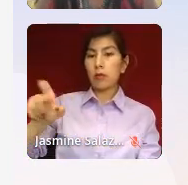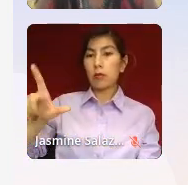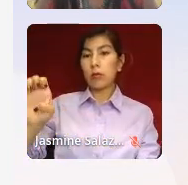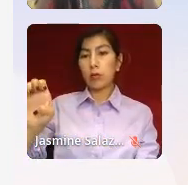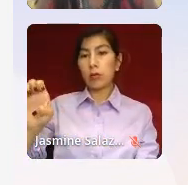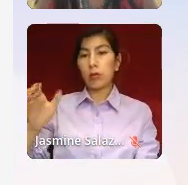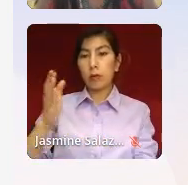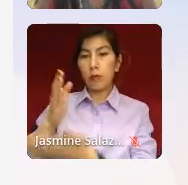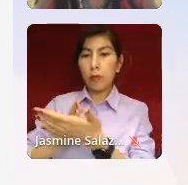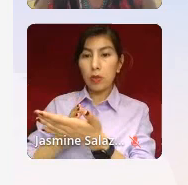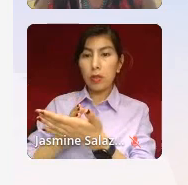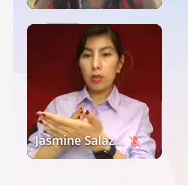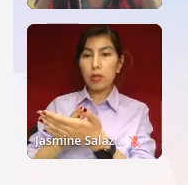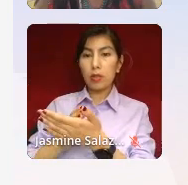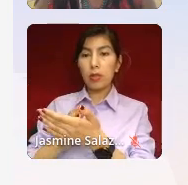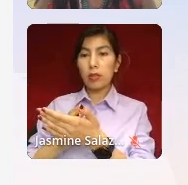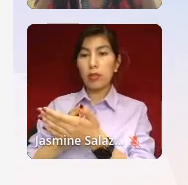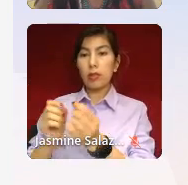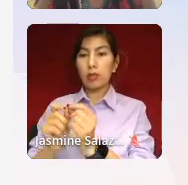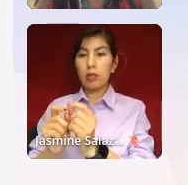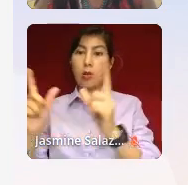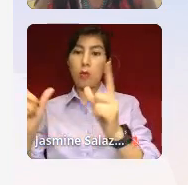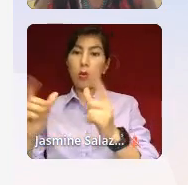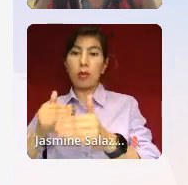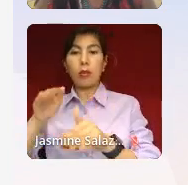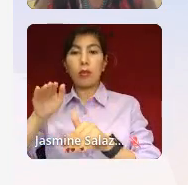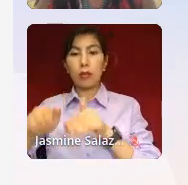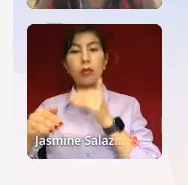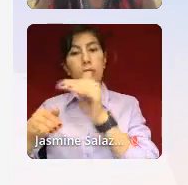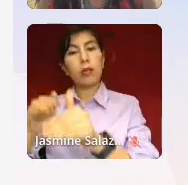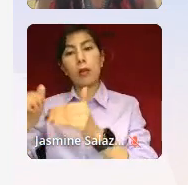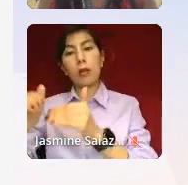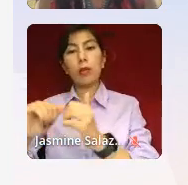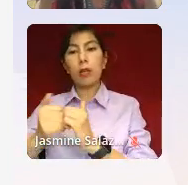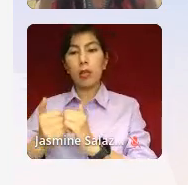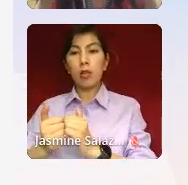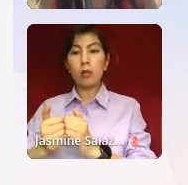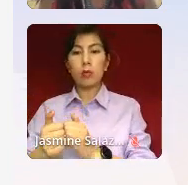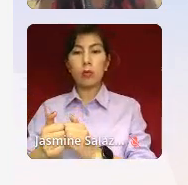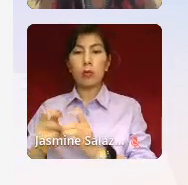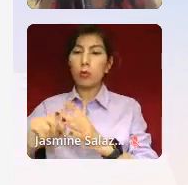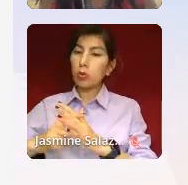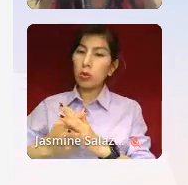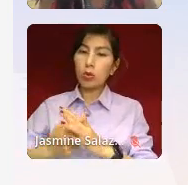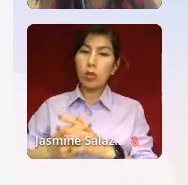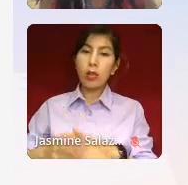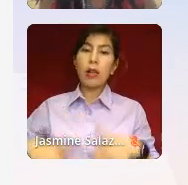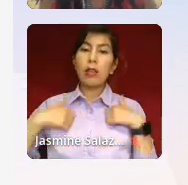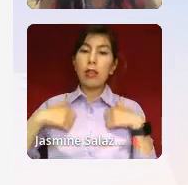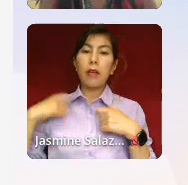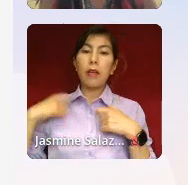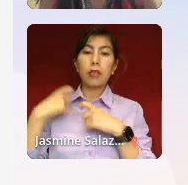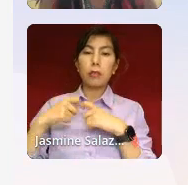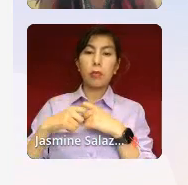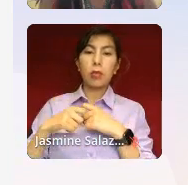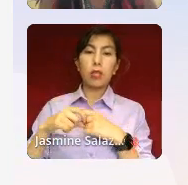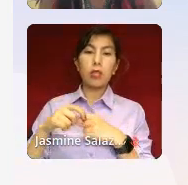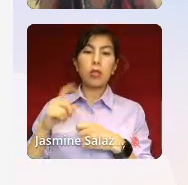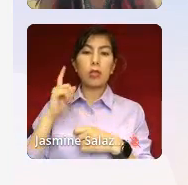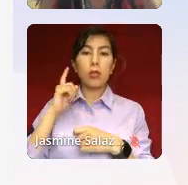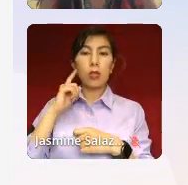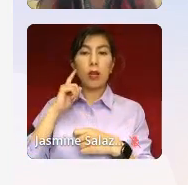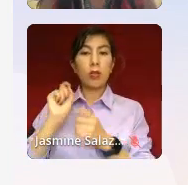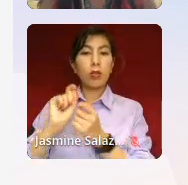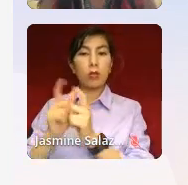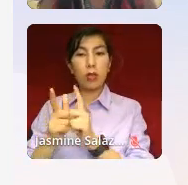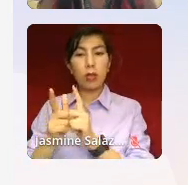some steps to start the live Spanish audio translation. Also along the bottom of